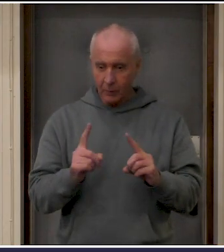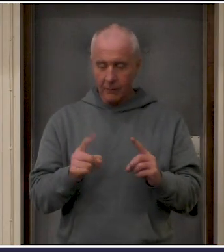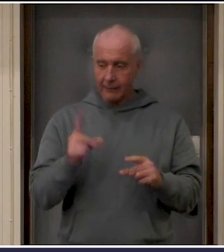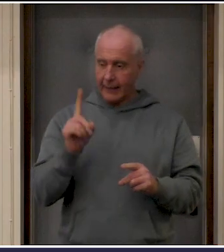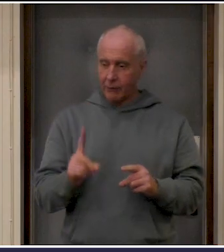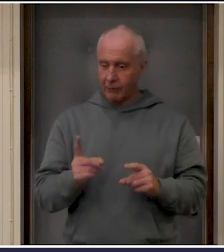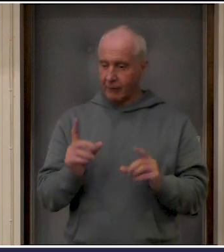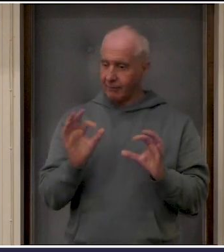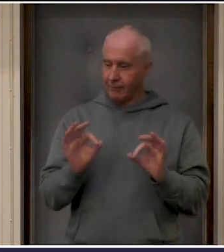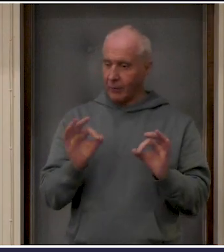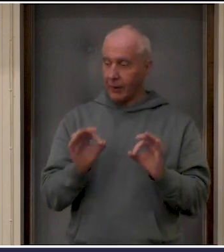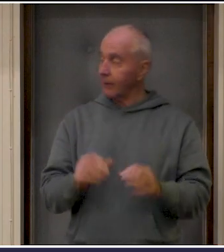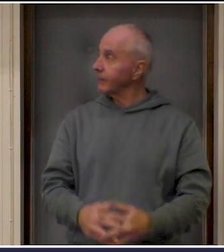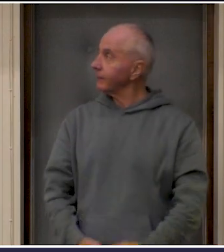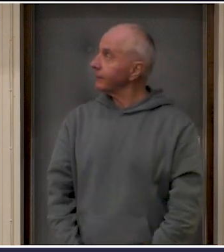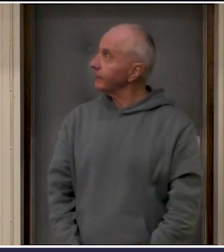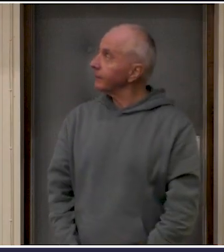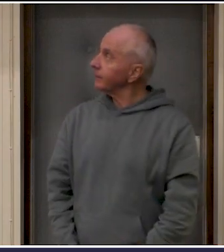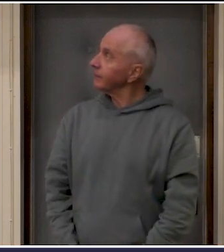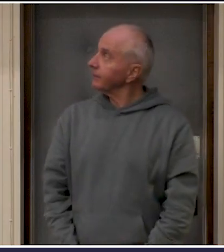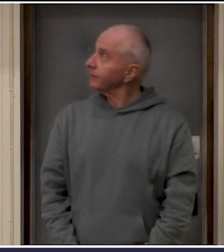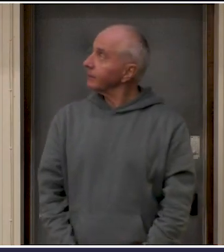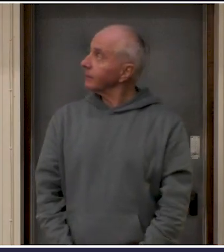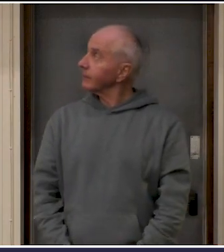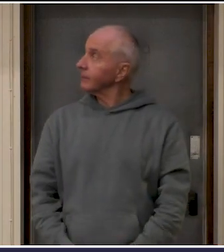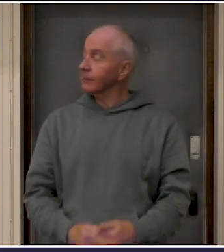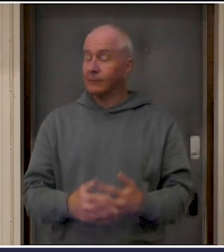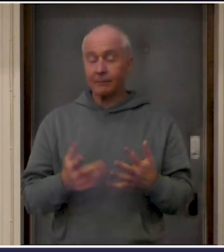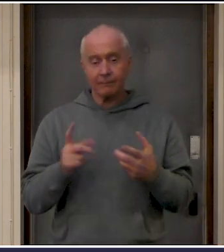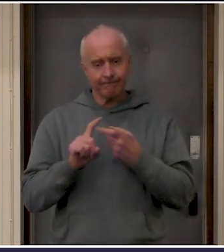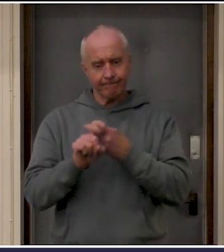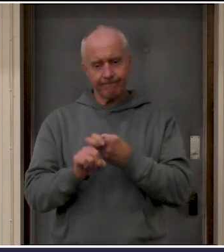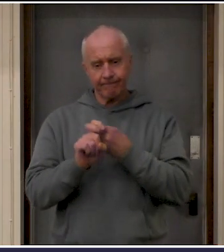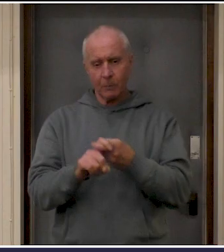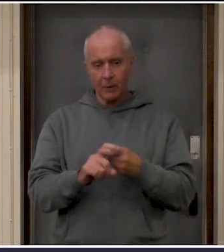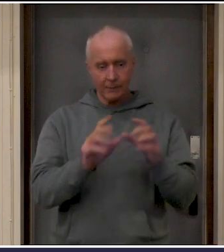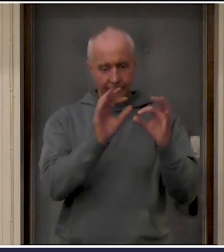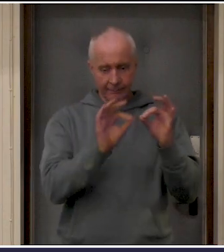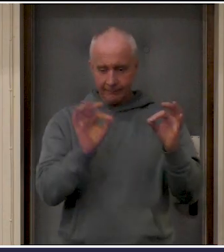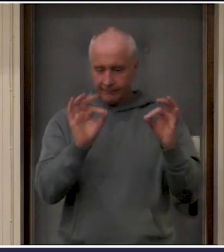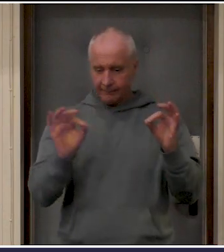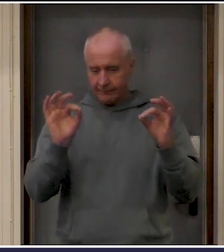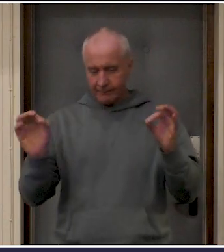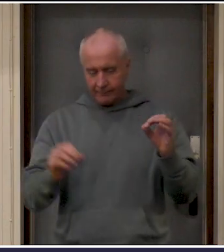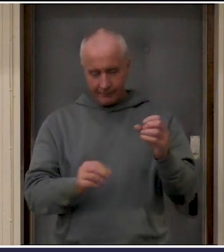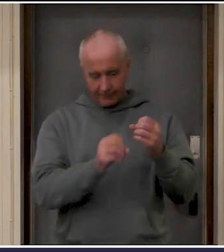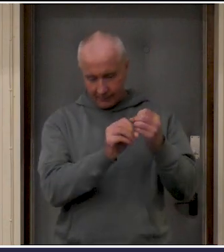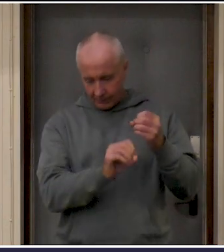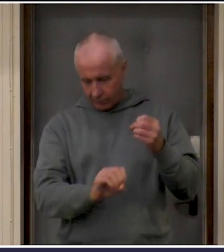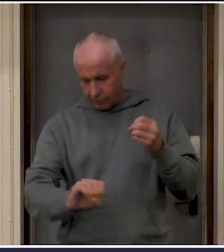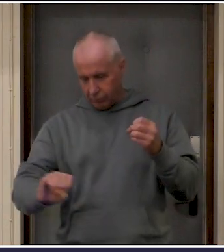electricity. Recovery from such disaster is highly dependent upon supply lines and availability of electrical